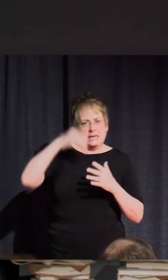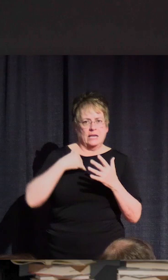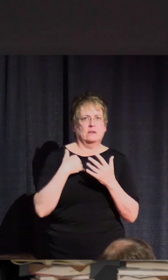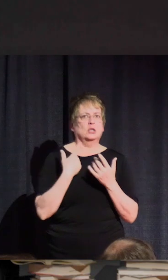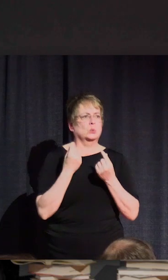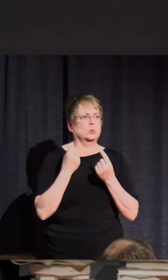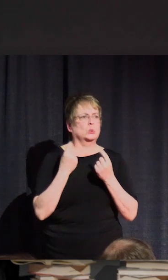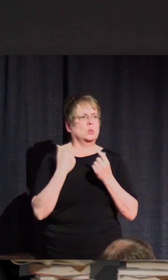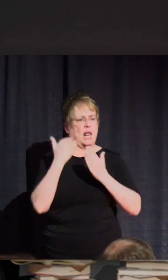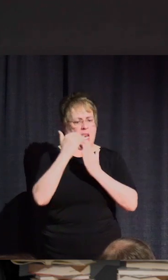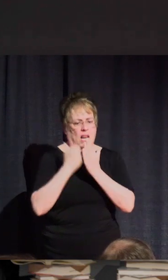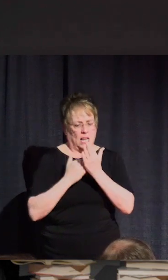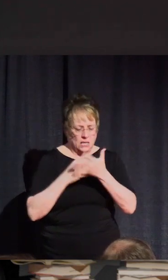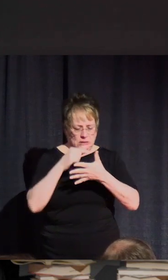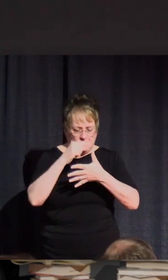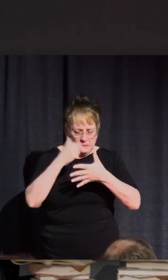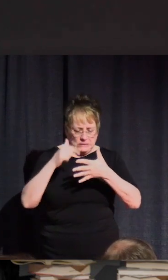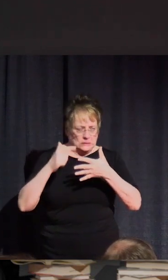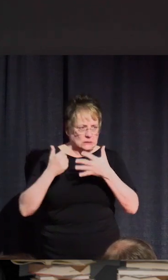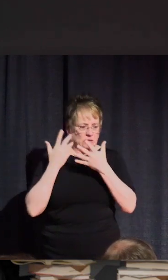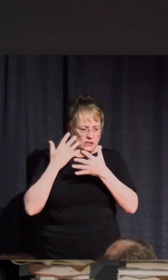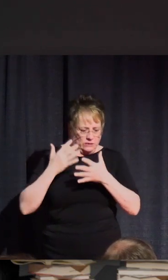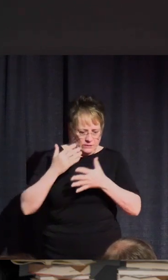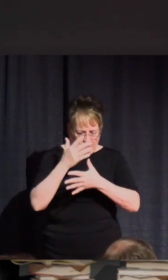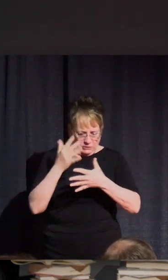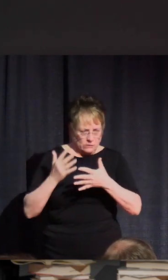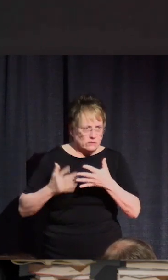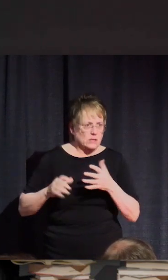list, tapping off the remainder of the actions from the week.